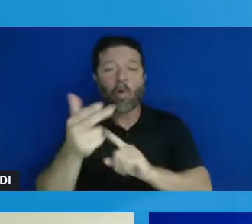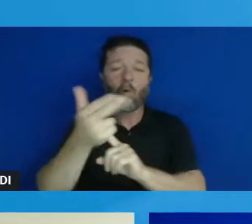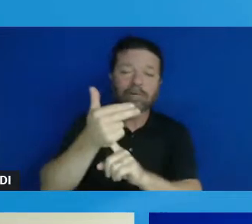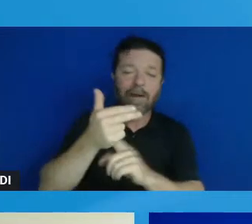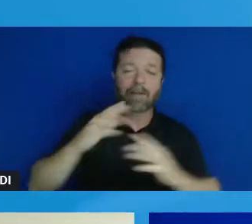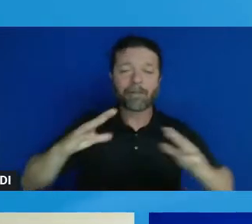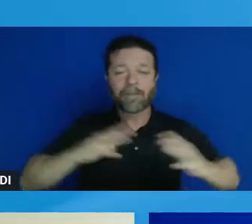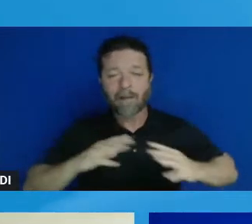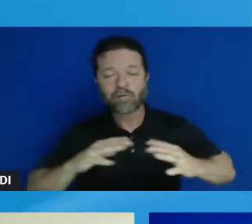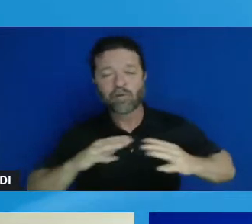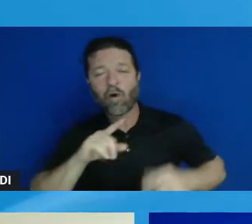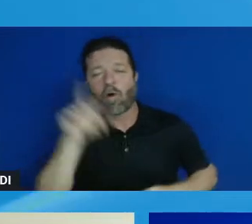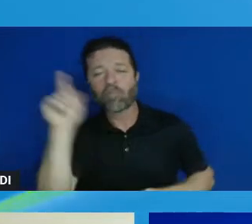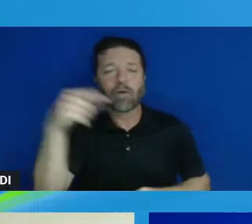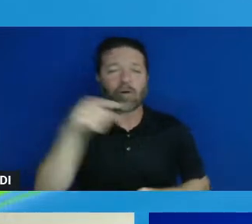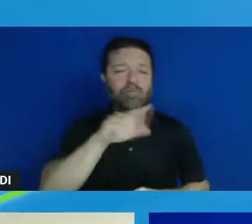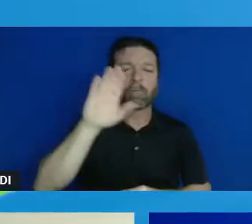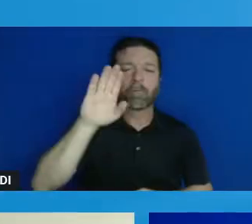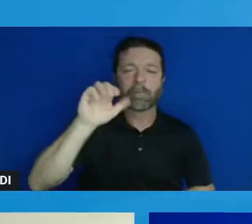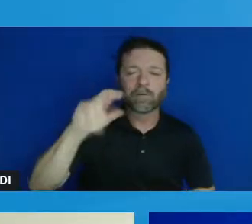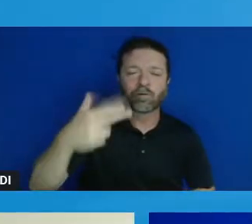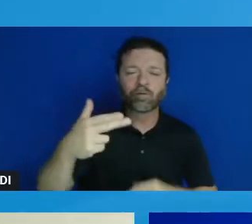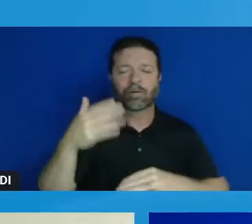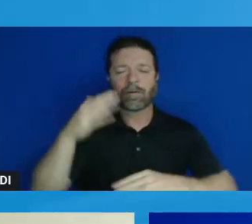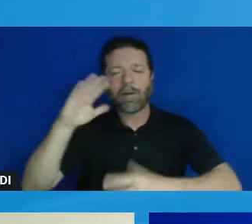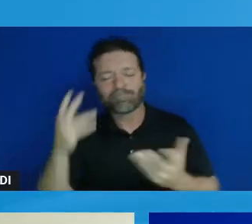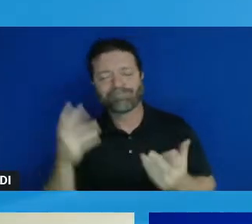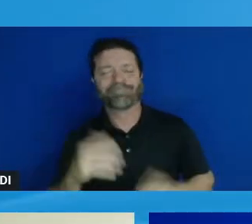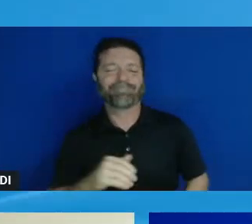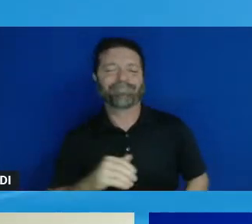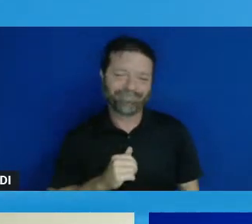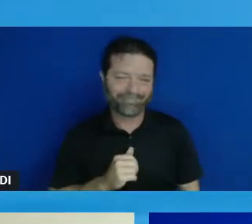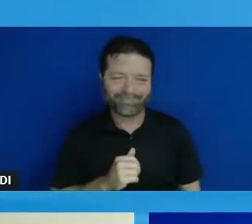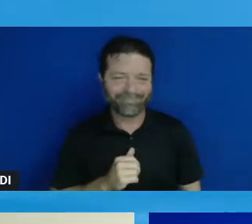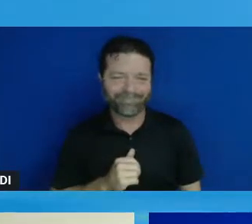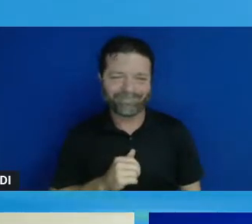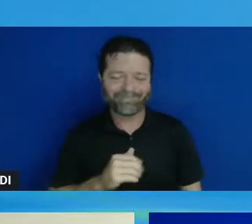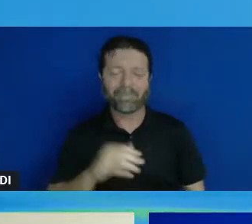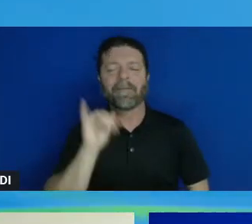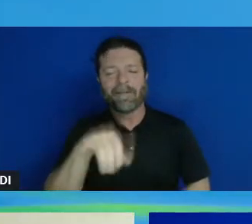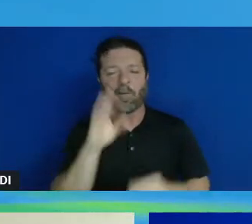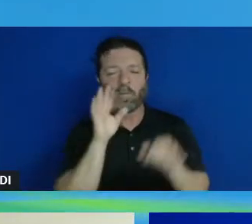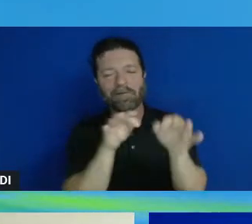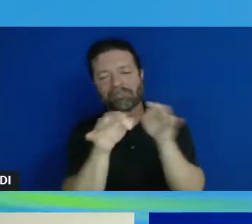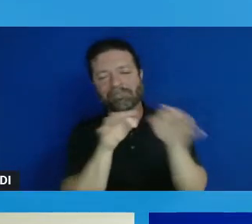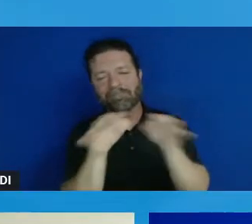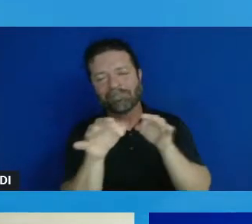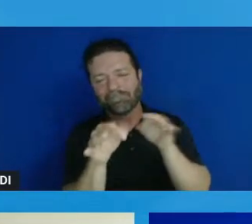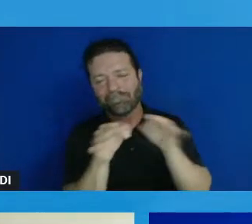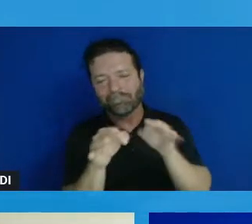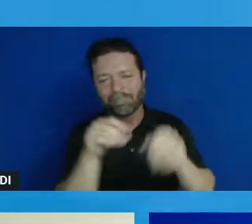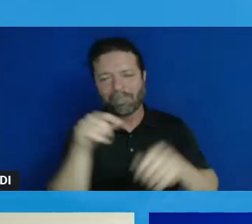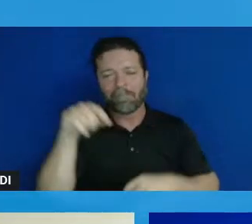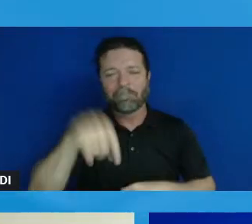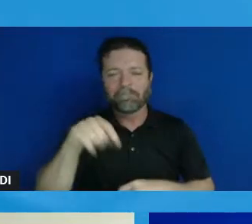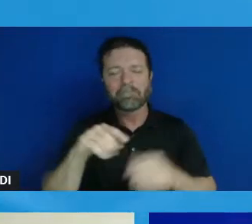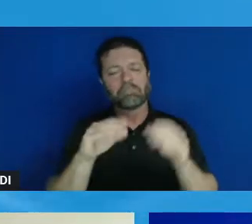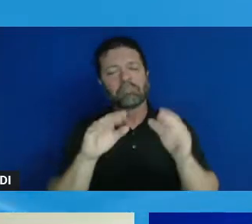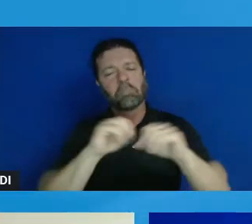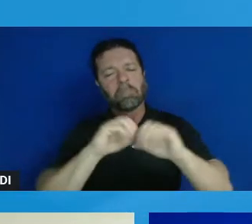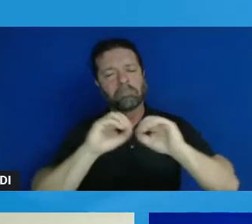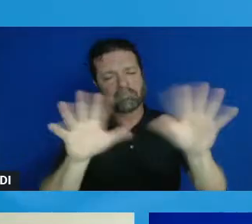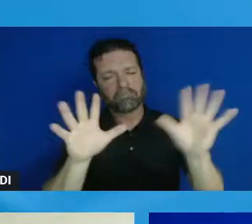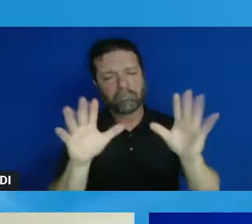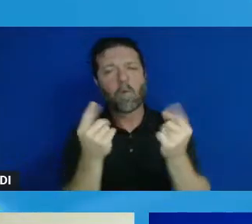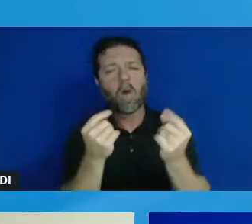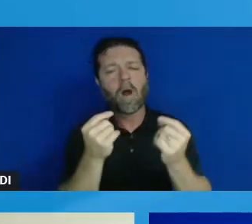beach. And the purpose of this conversation is to really kind of set that record straight and explain why and,